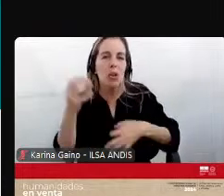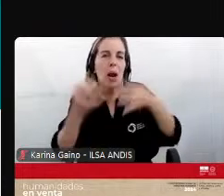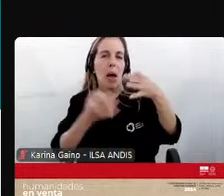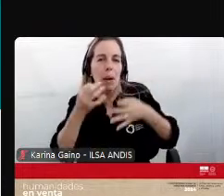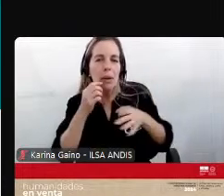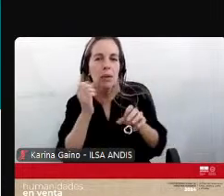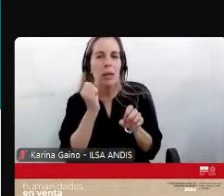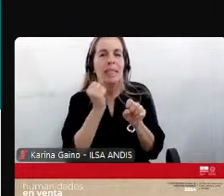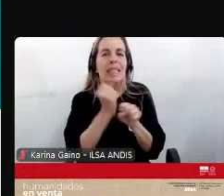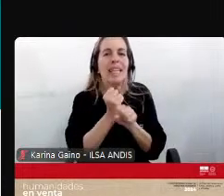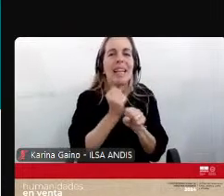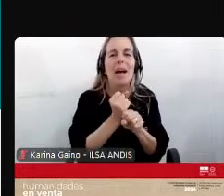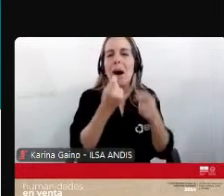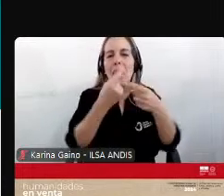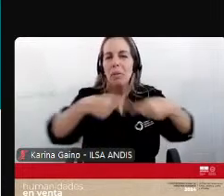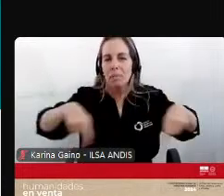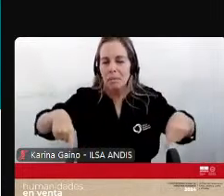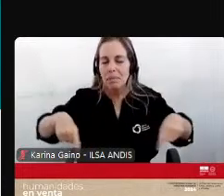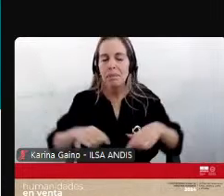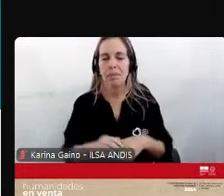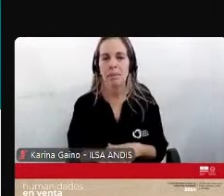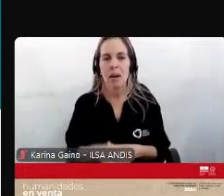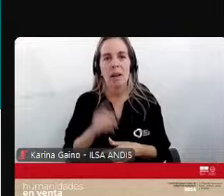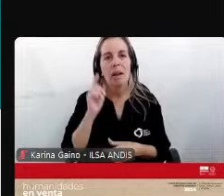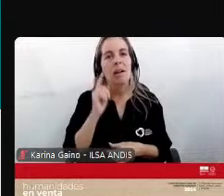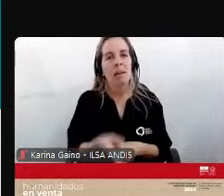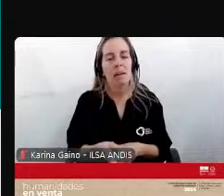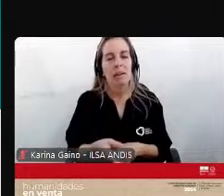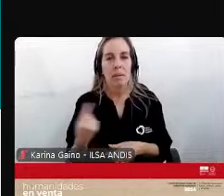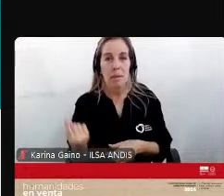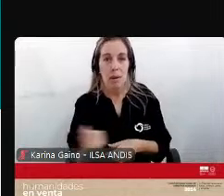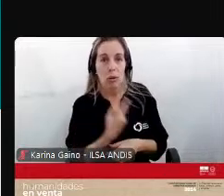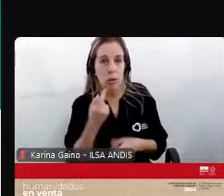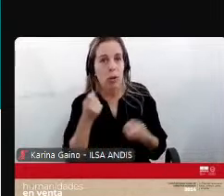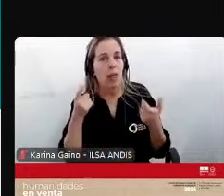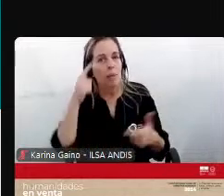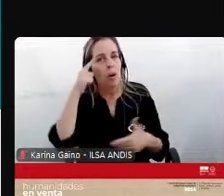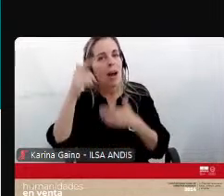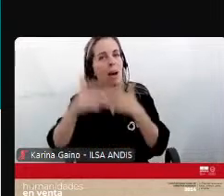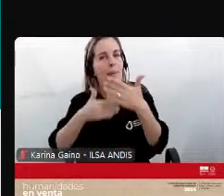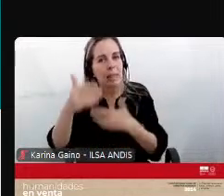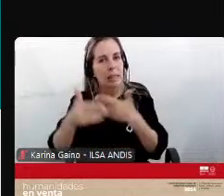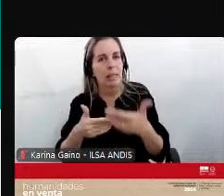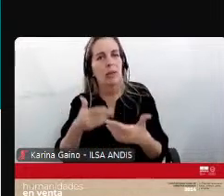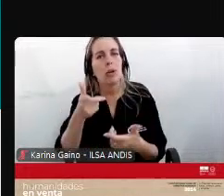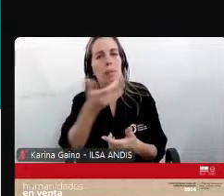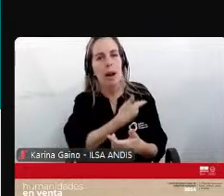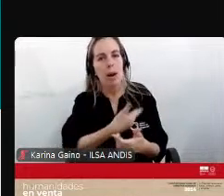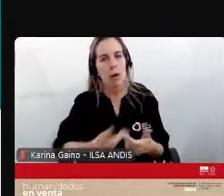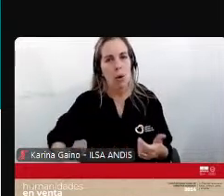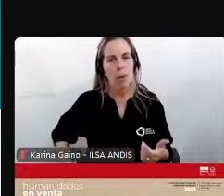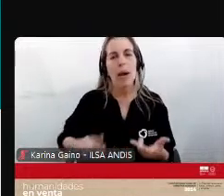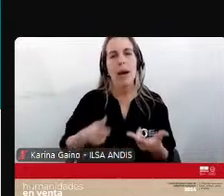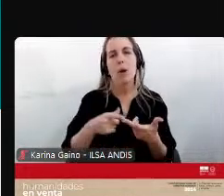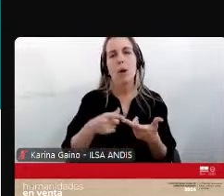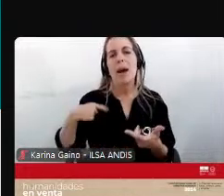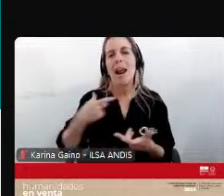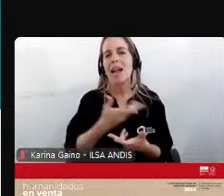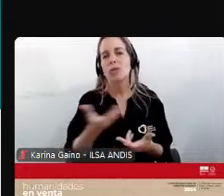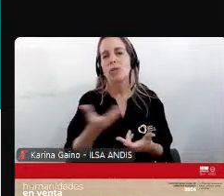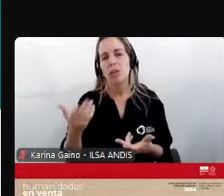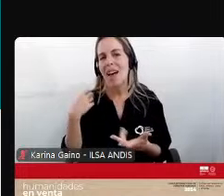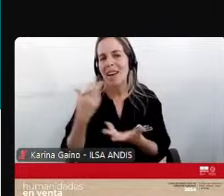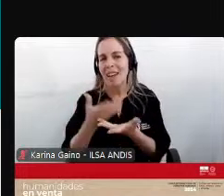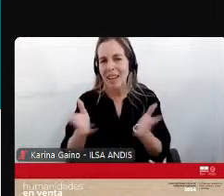also carry out training for governments, civil society organizations, brands, and their suppliers, as well as